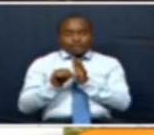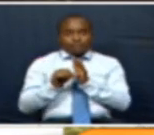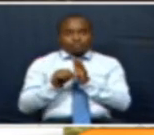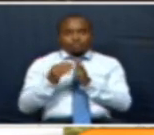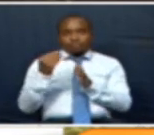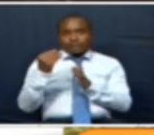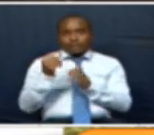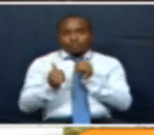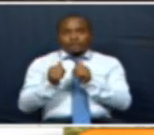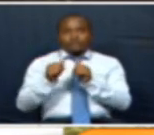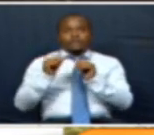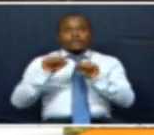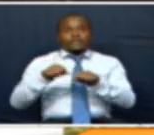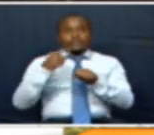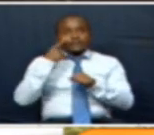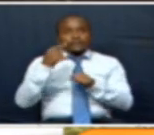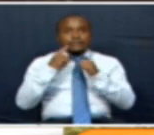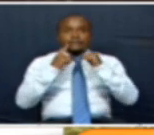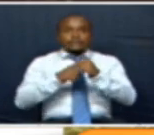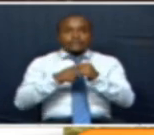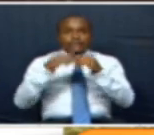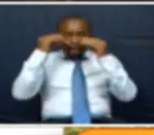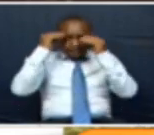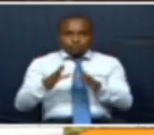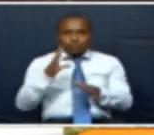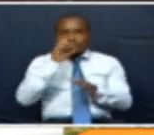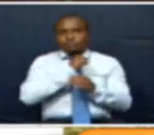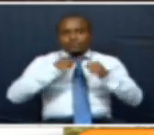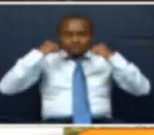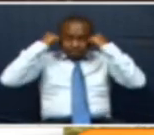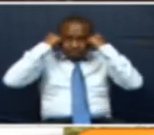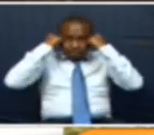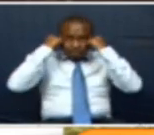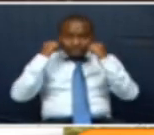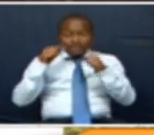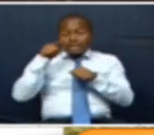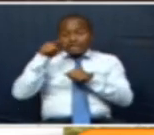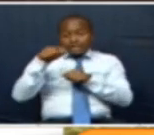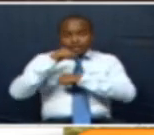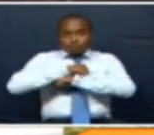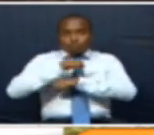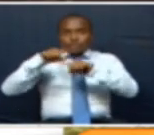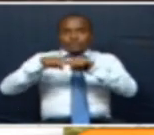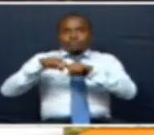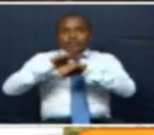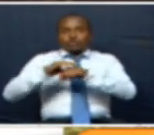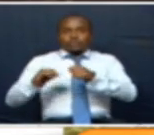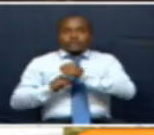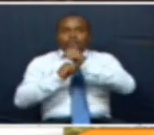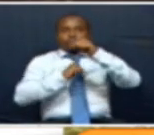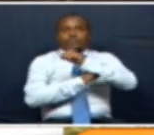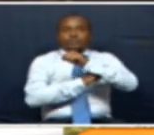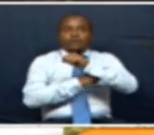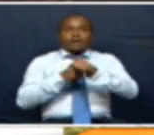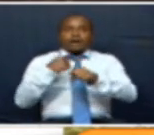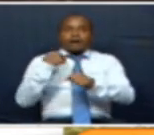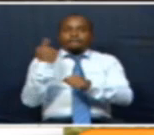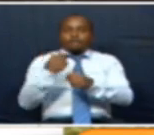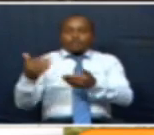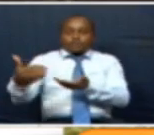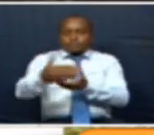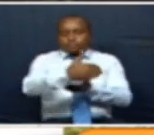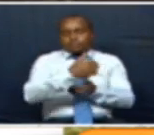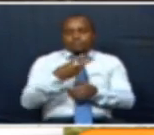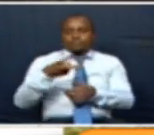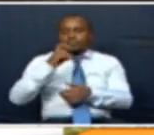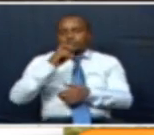students miss their education. The school, which depends on well wishes to fund its operations, has only raised 20 million